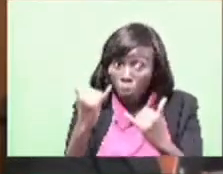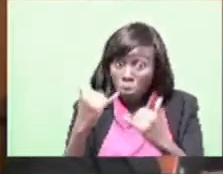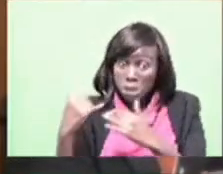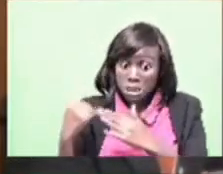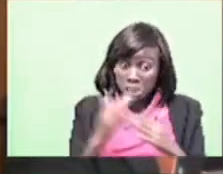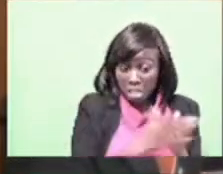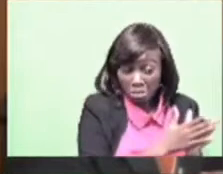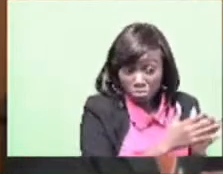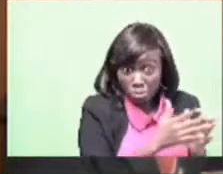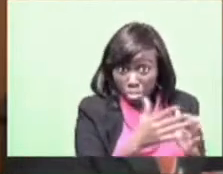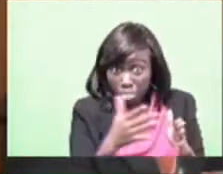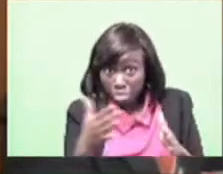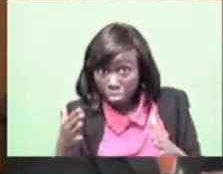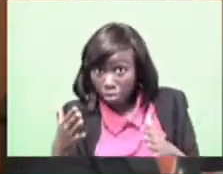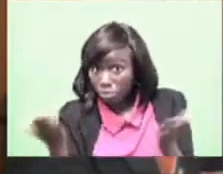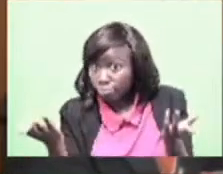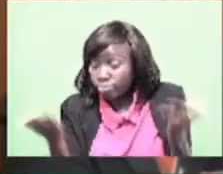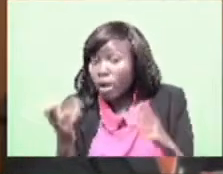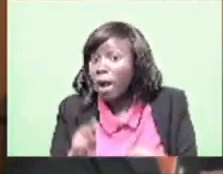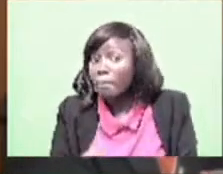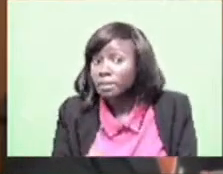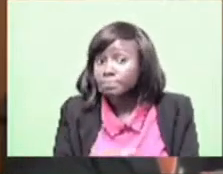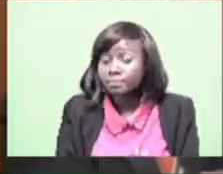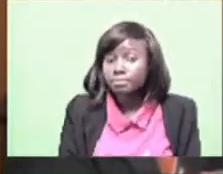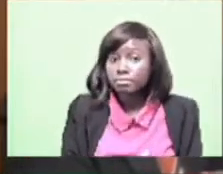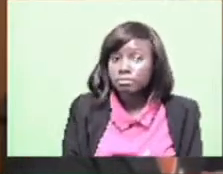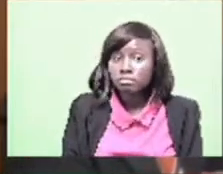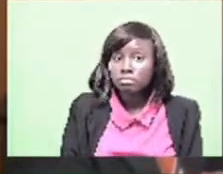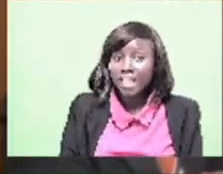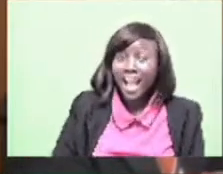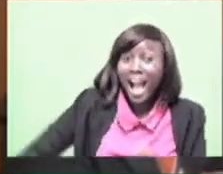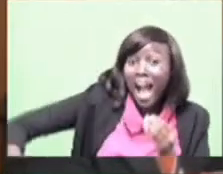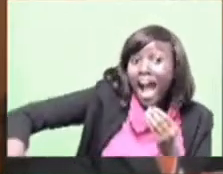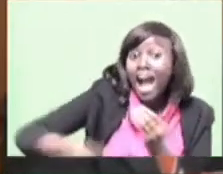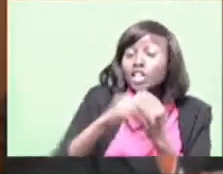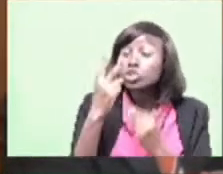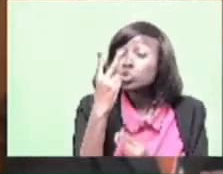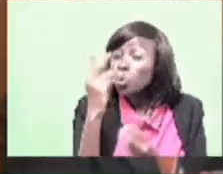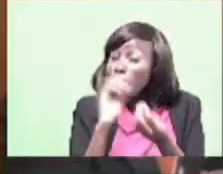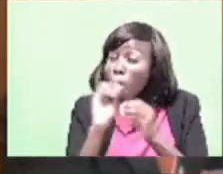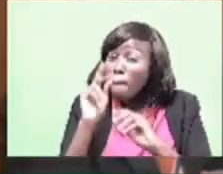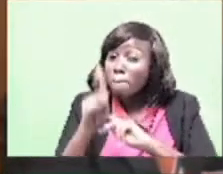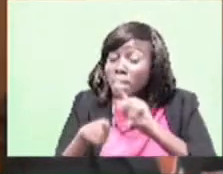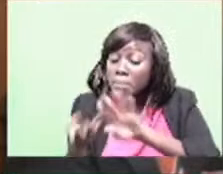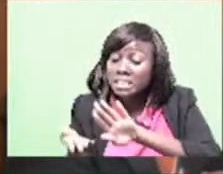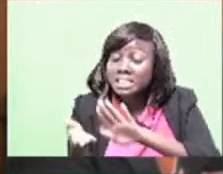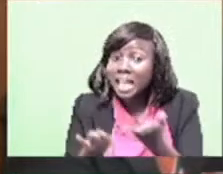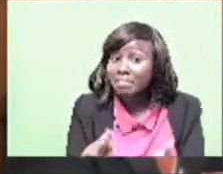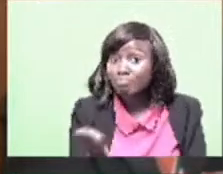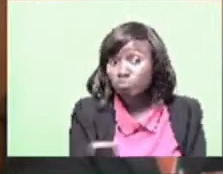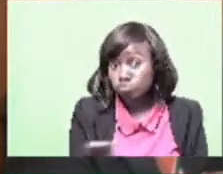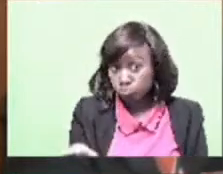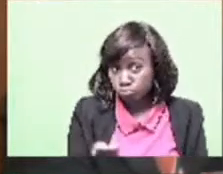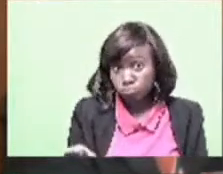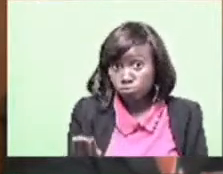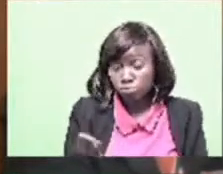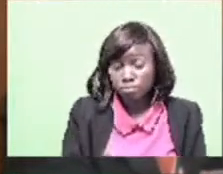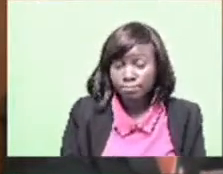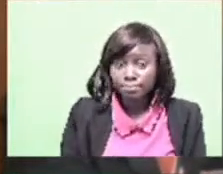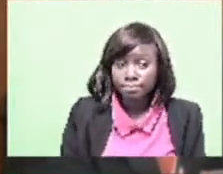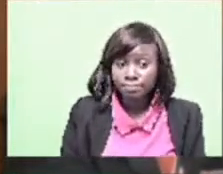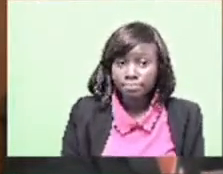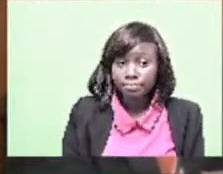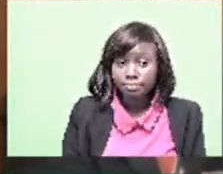deaths today. We've had several business closures, and as we are here today in this Parliament to bring